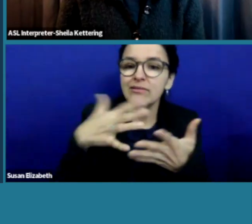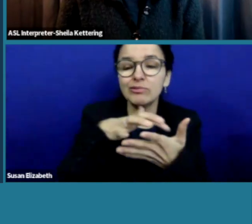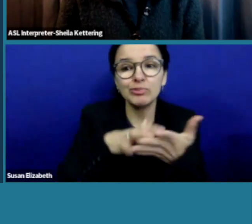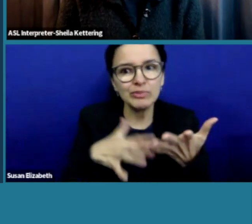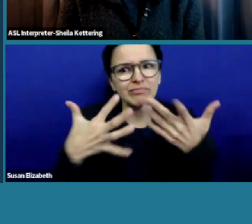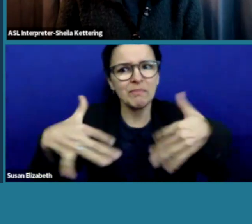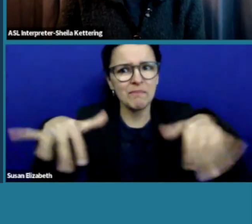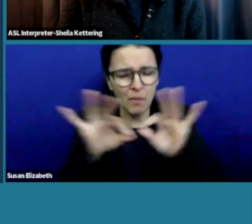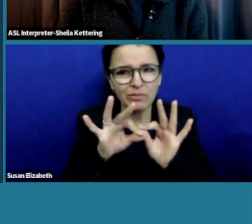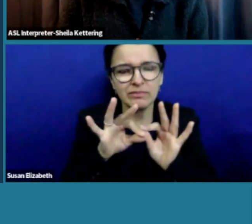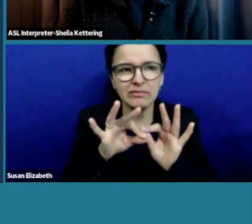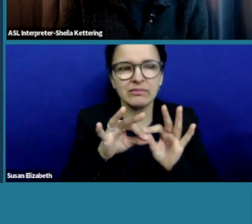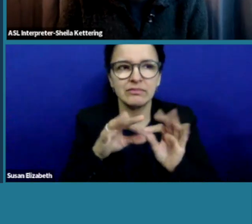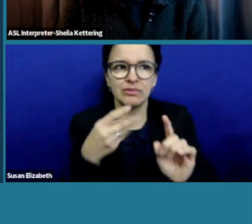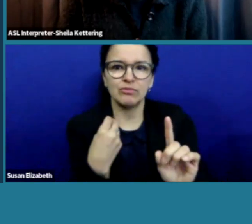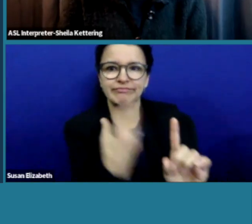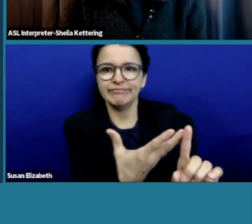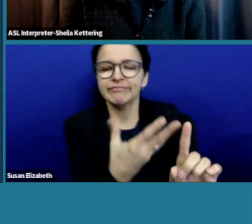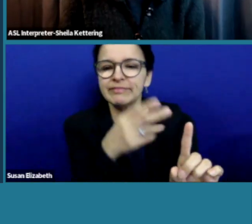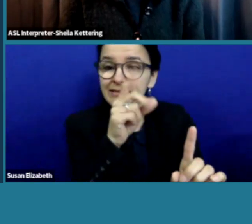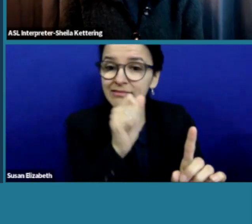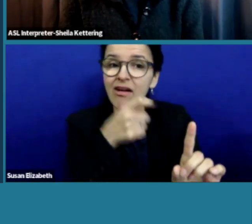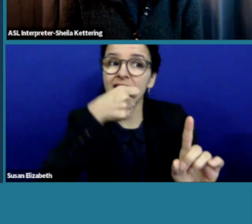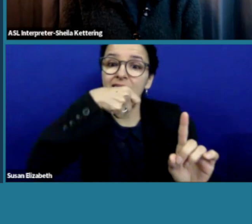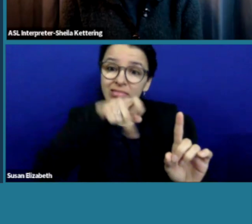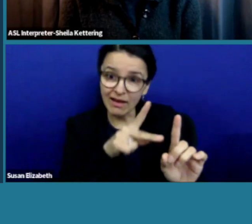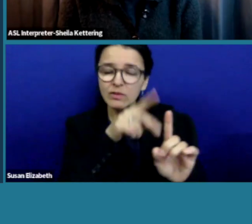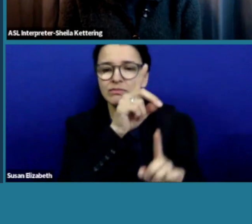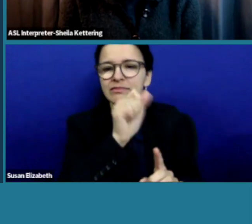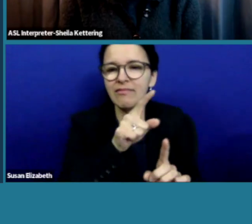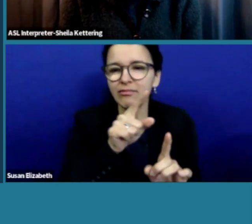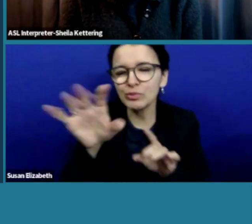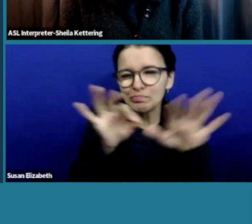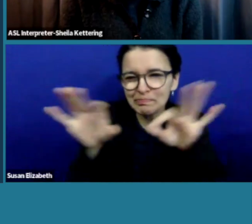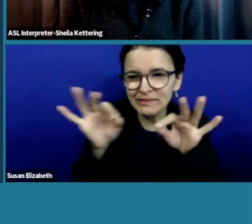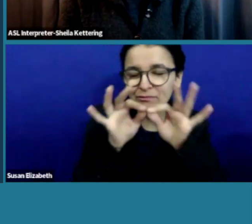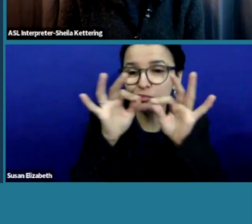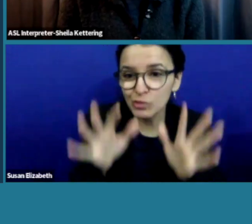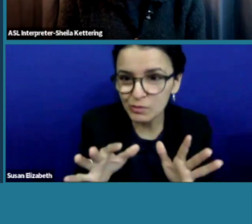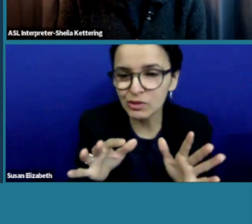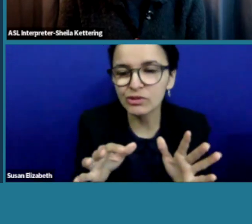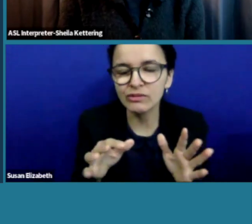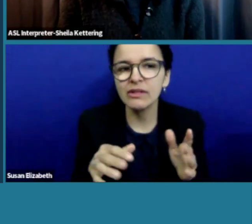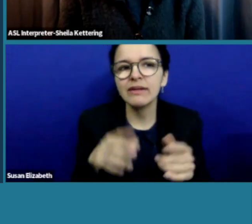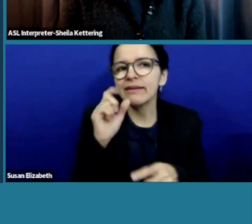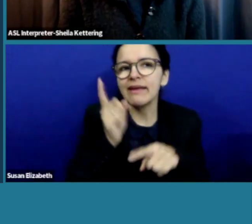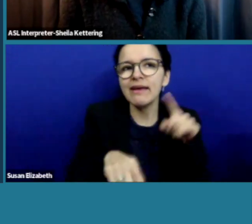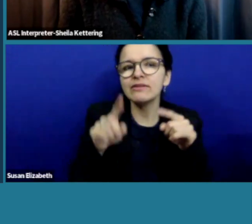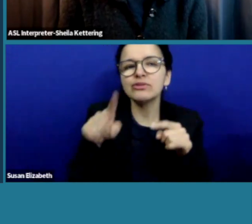the DASL also works as a consultant. The script is very important.